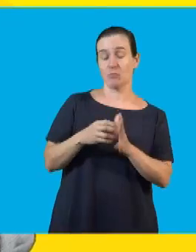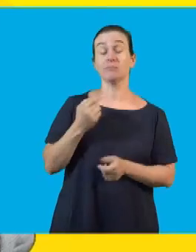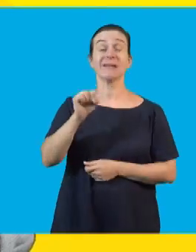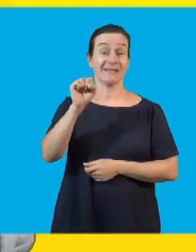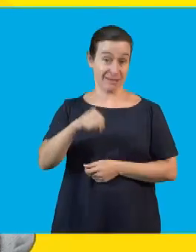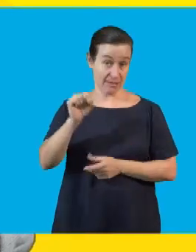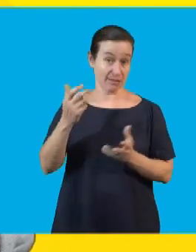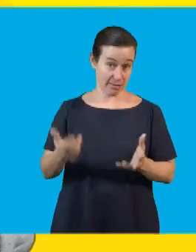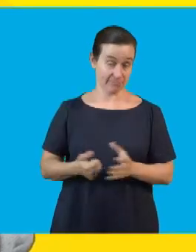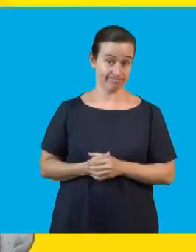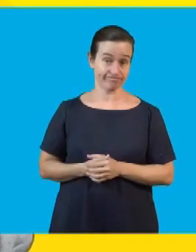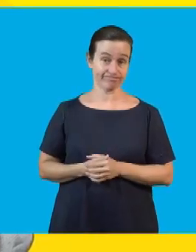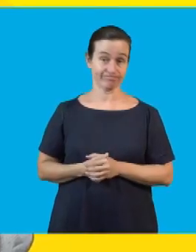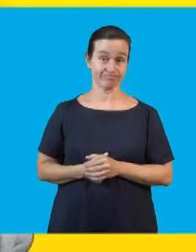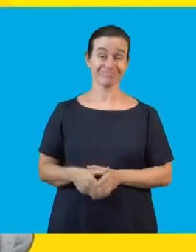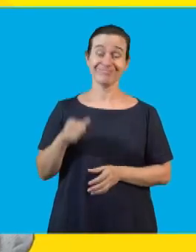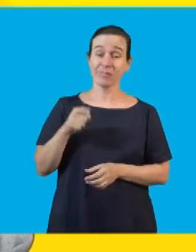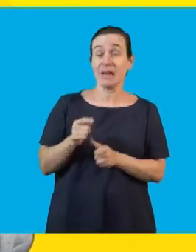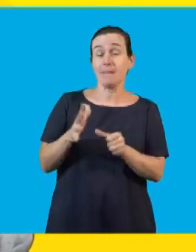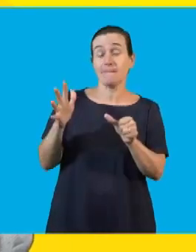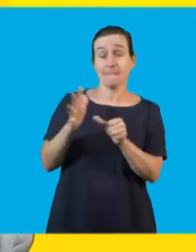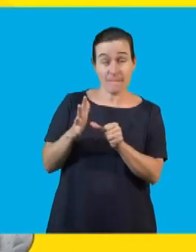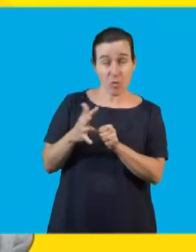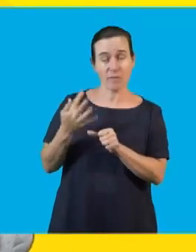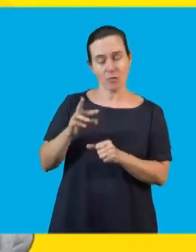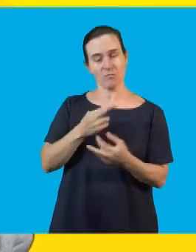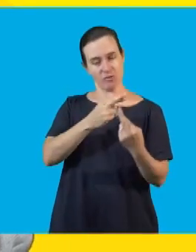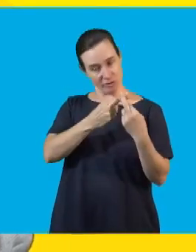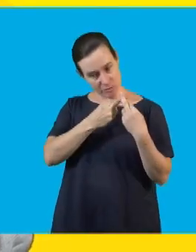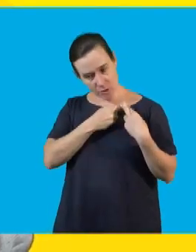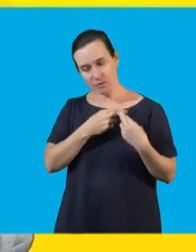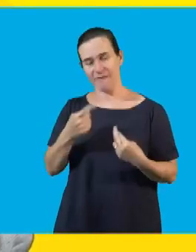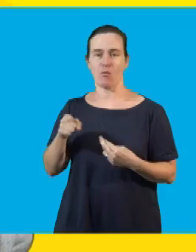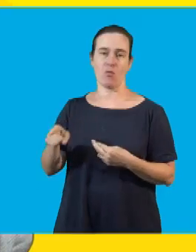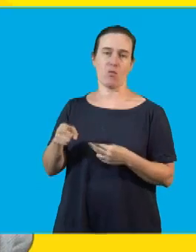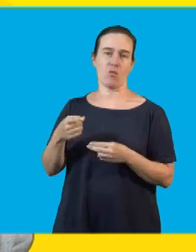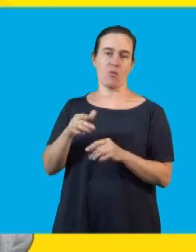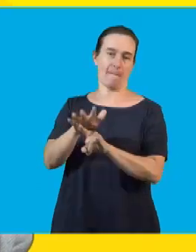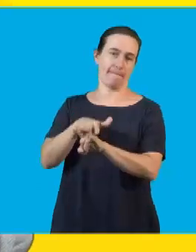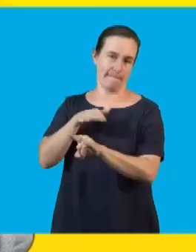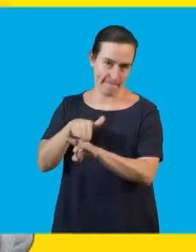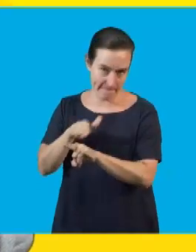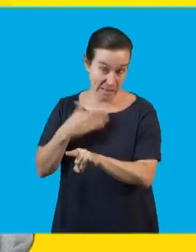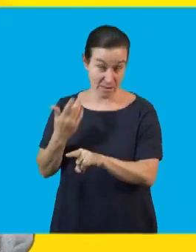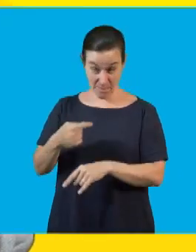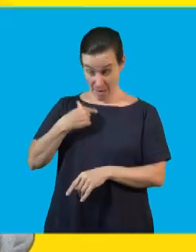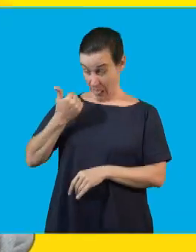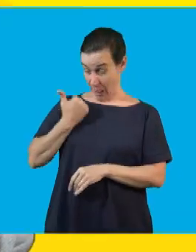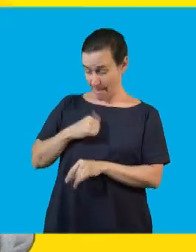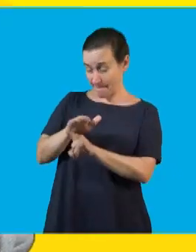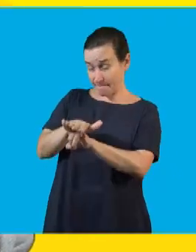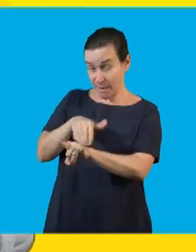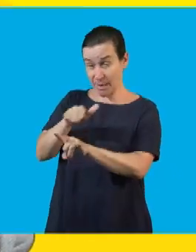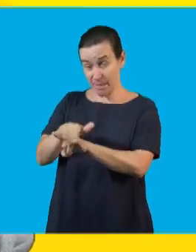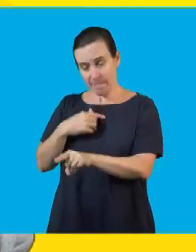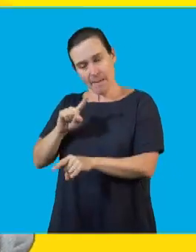this instance, you're saying yes. It is important to take responsibility for your pets, which means if you want a pet, you